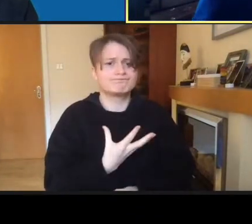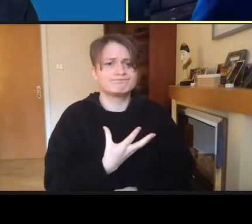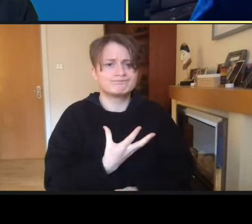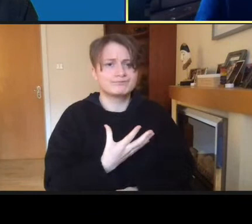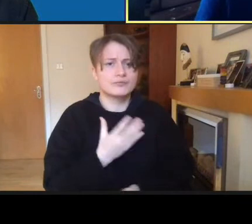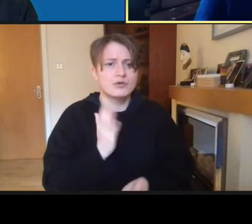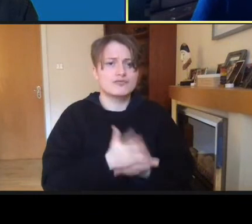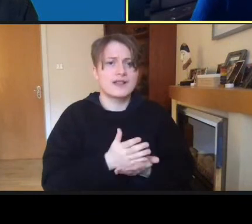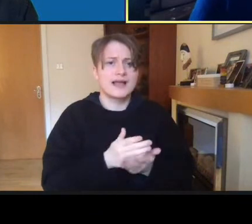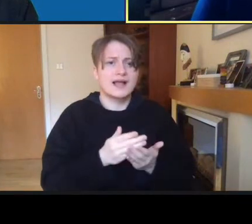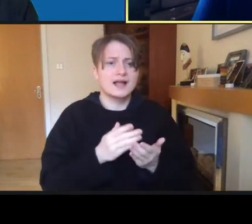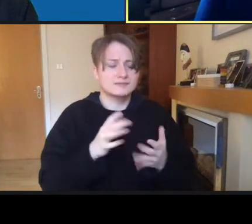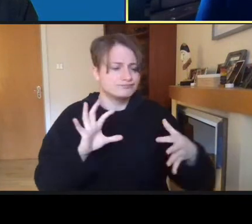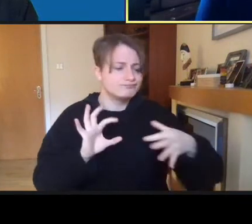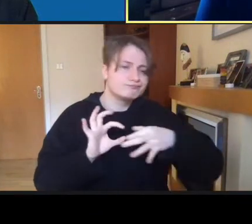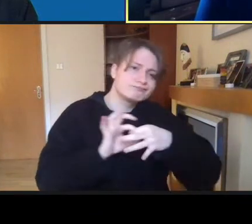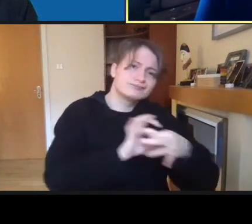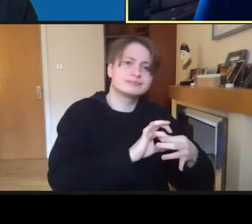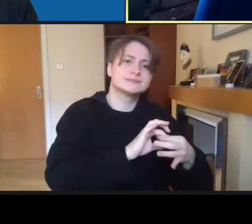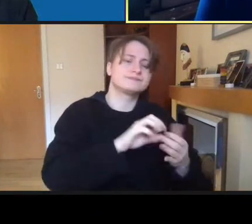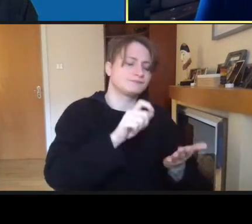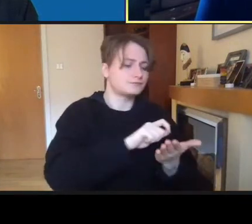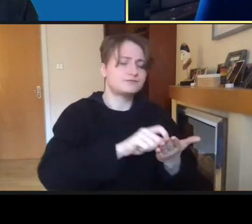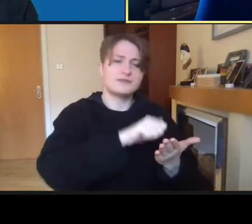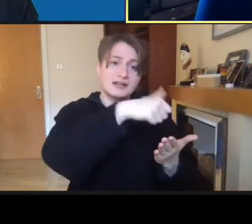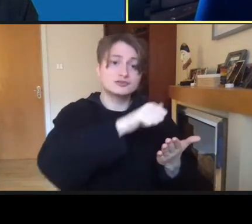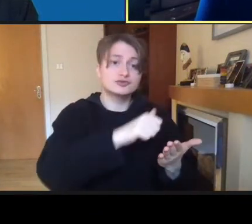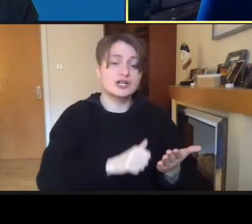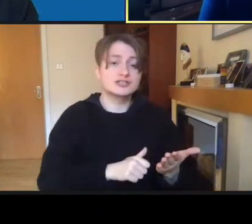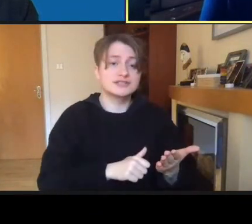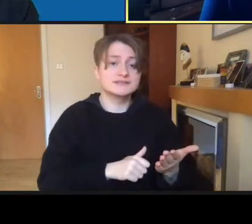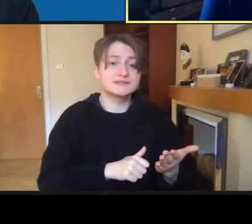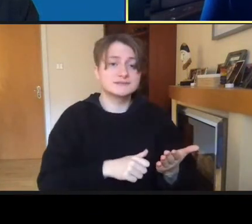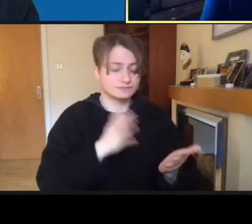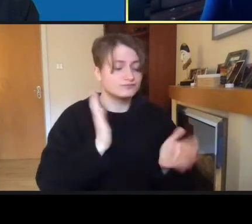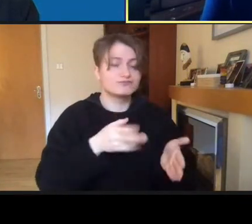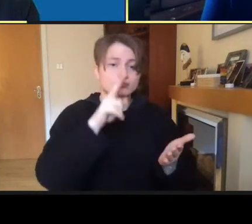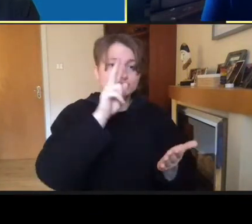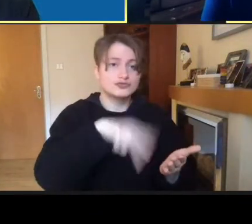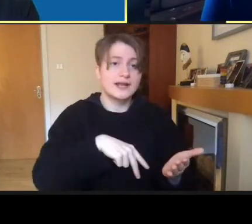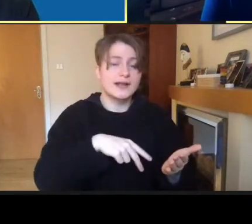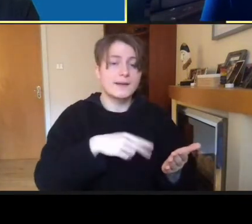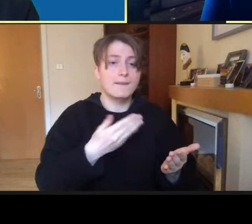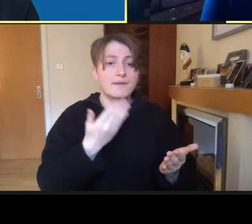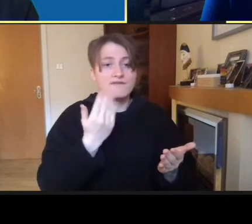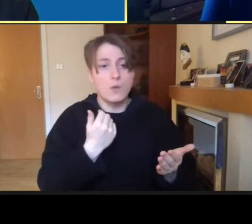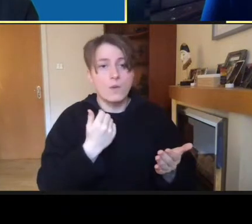instruction, trying to create he says, irréel, unreal sound.